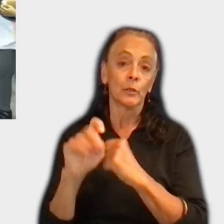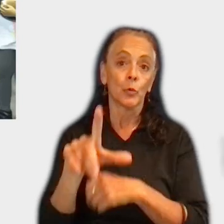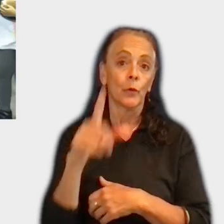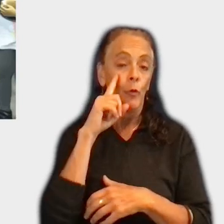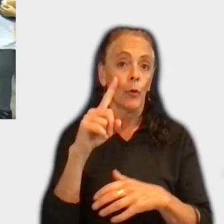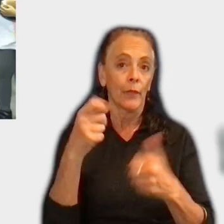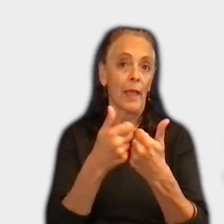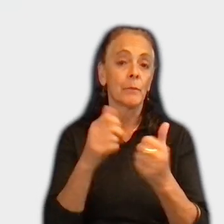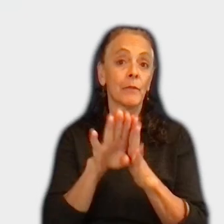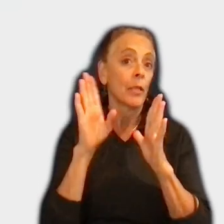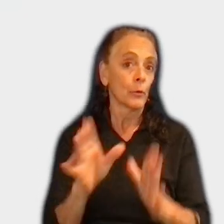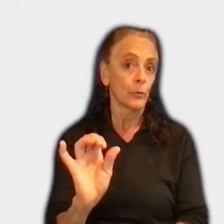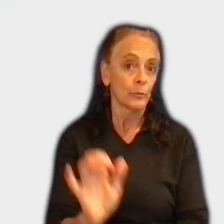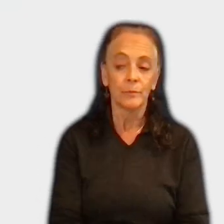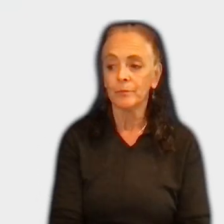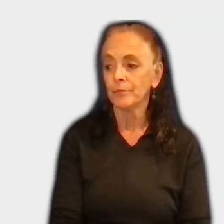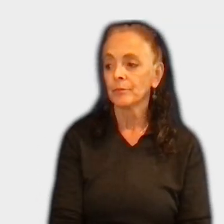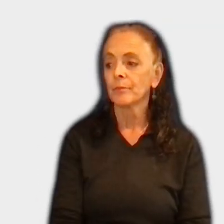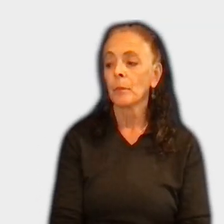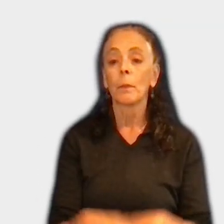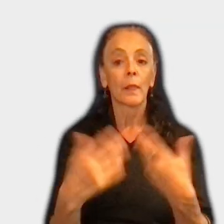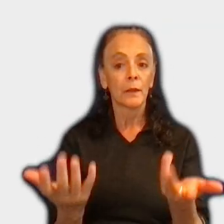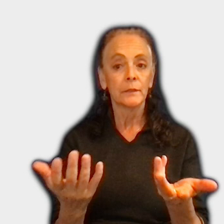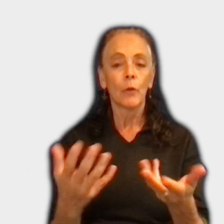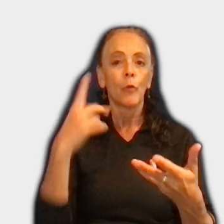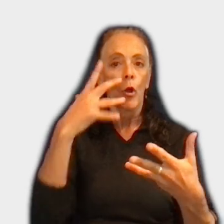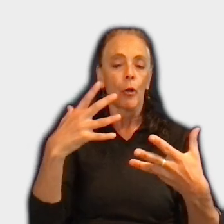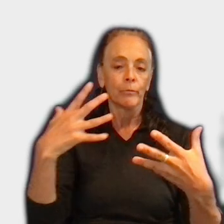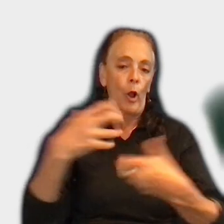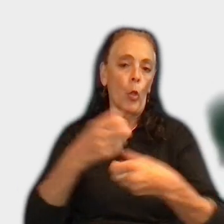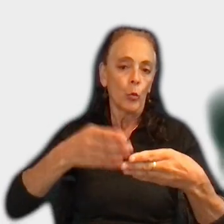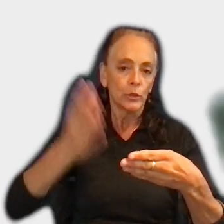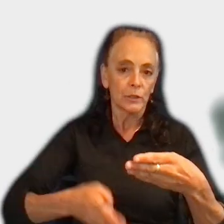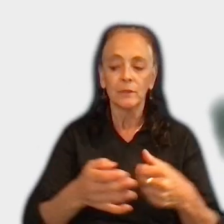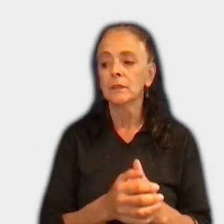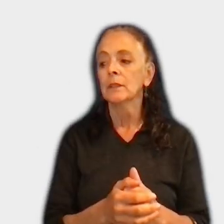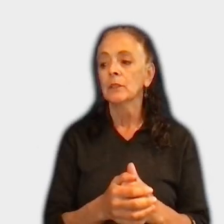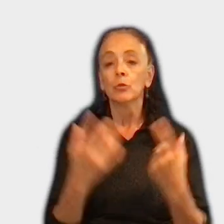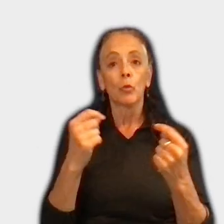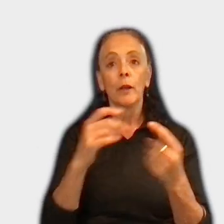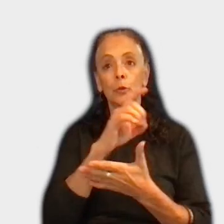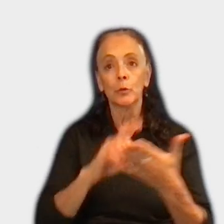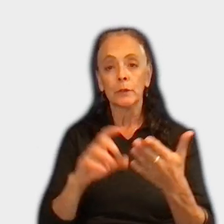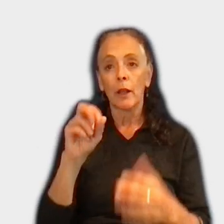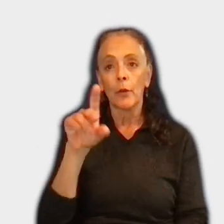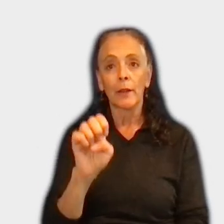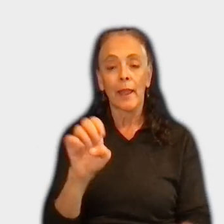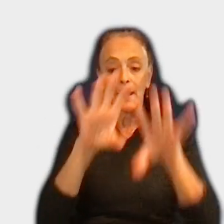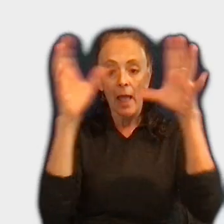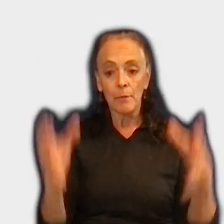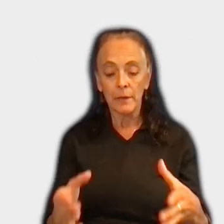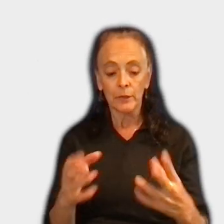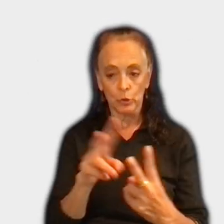the game developer so in conclusion when you know when you try to design an arcade cabinet that two things are pretty